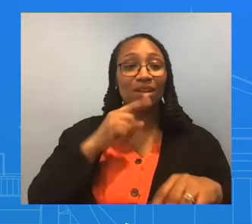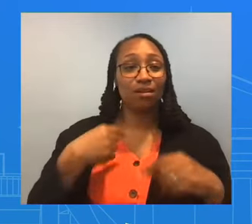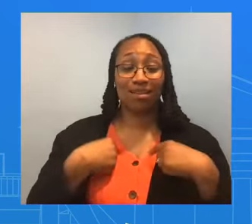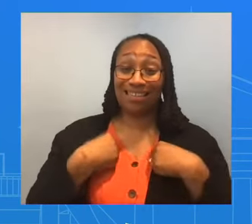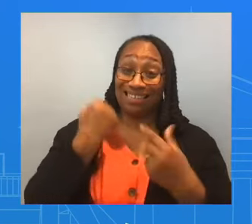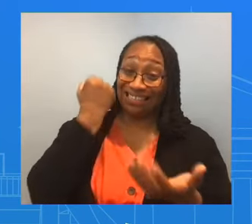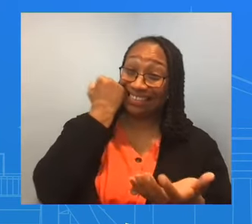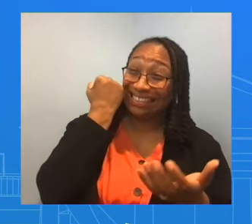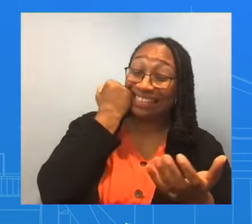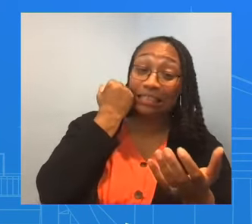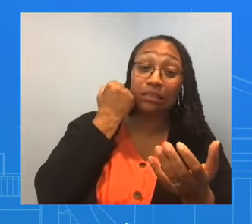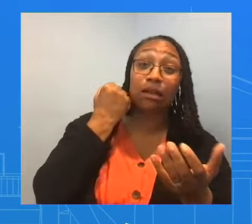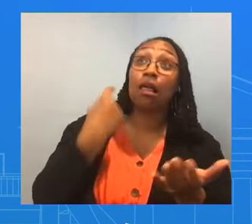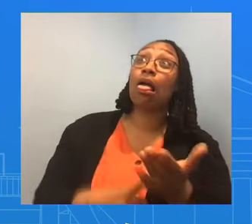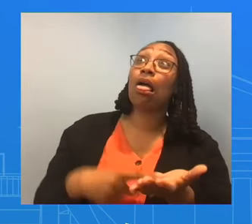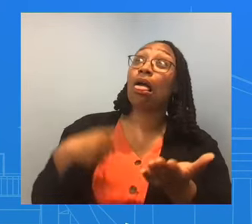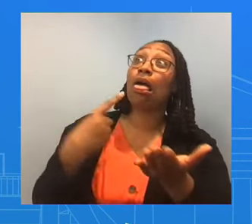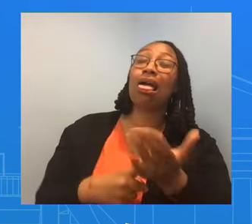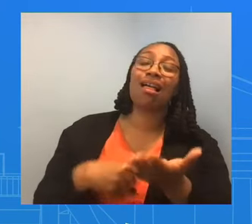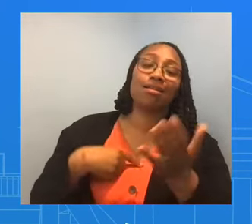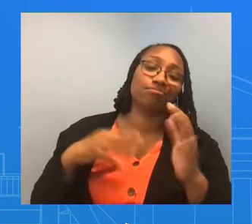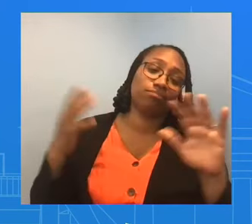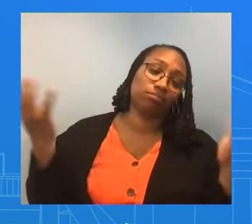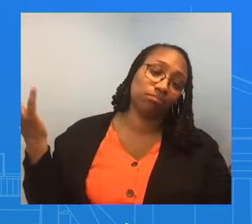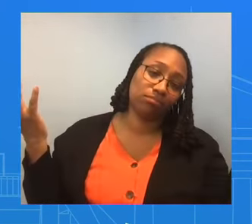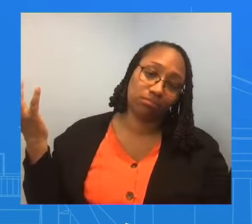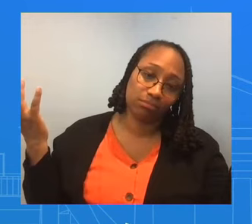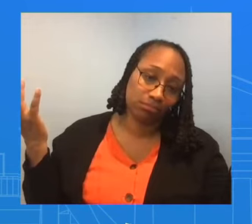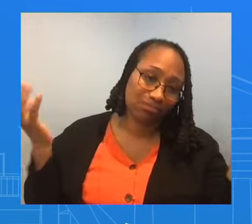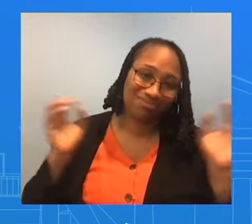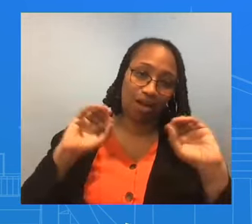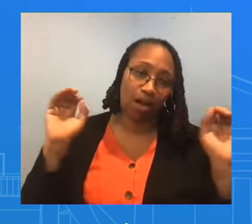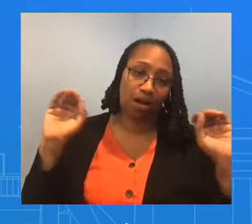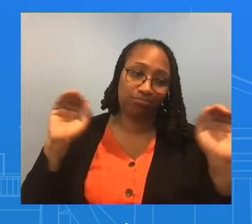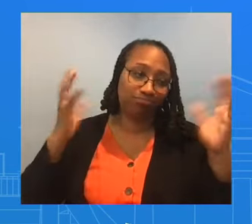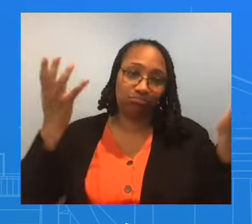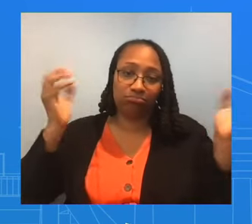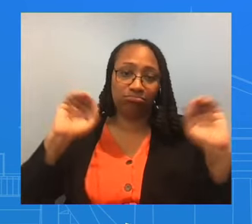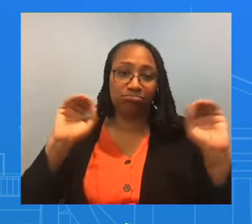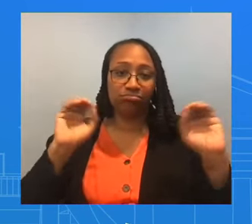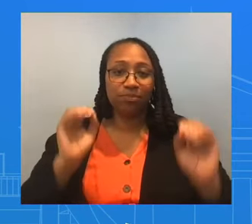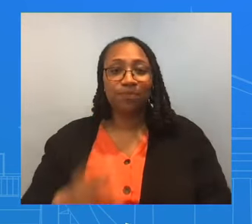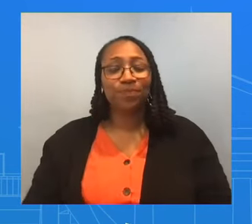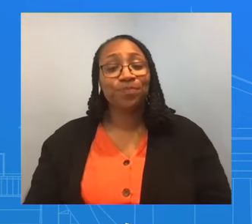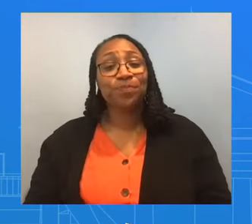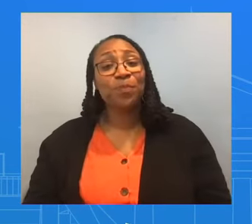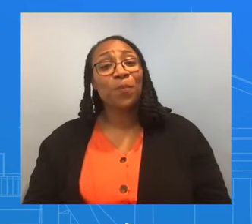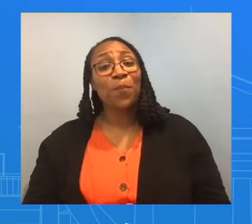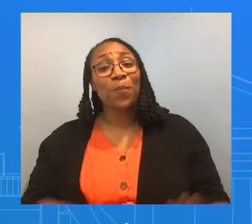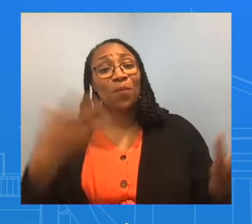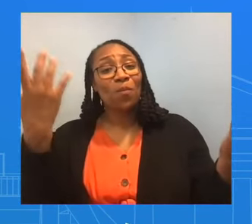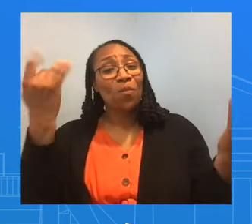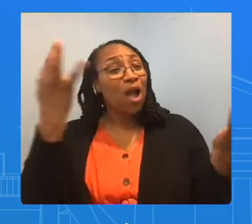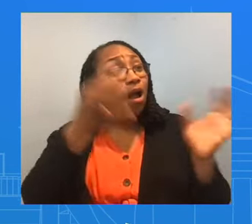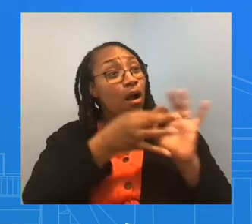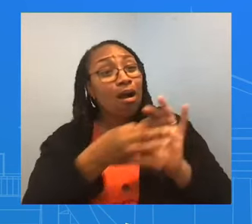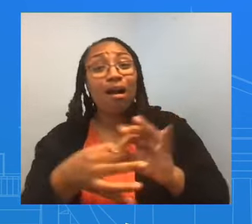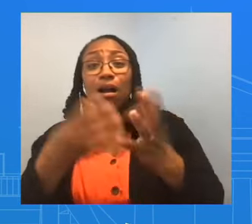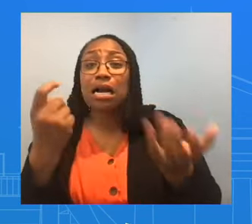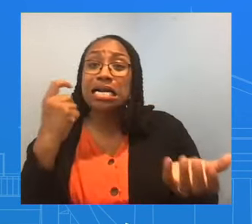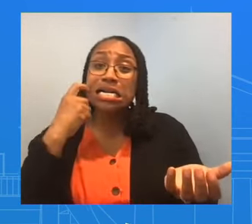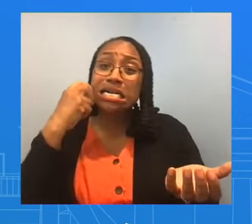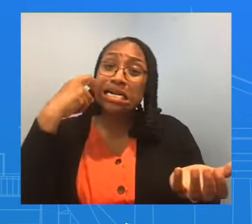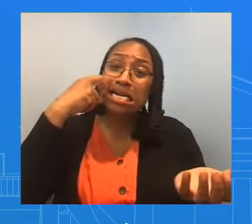so I cannot speak to what leads to a root canal. I know that it is a regular dental procedure. It is